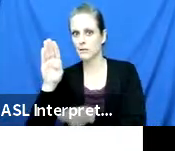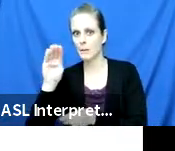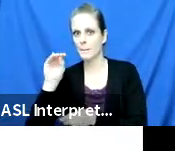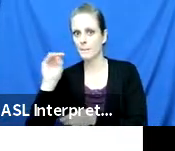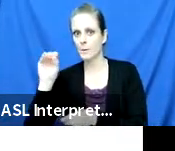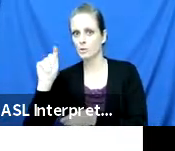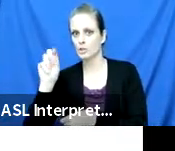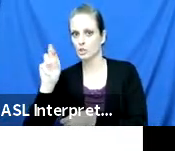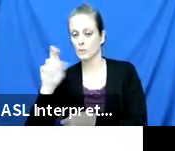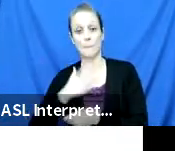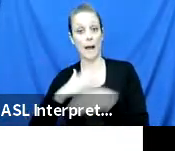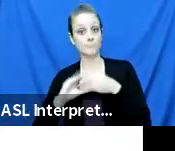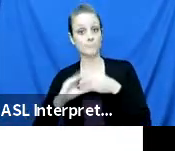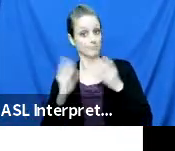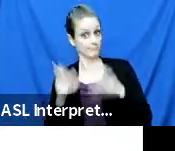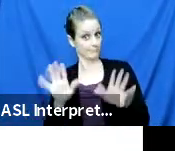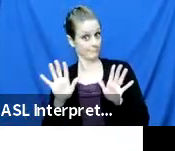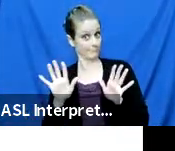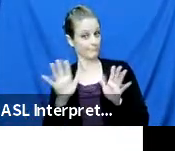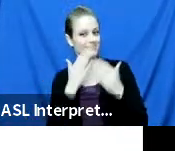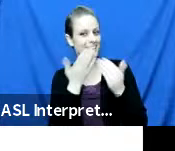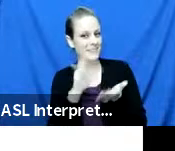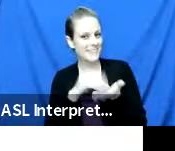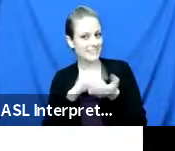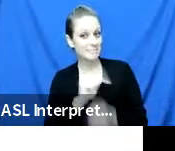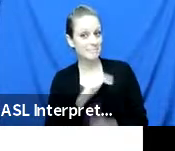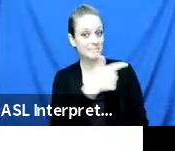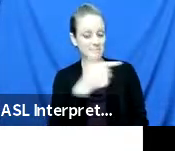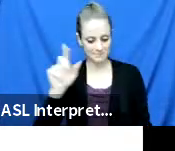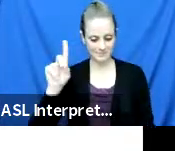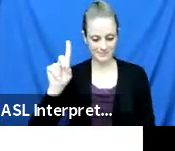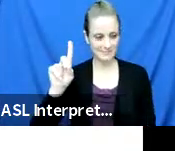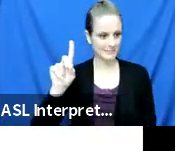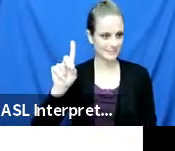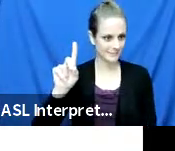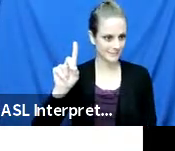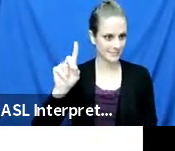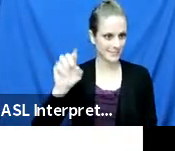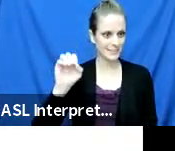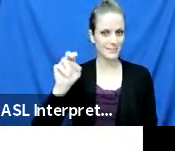part. Thanks again, and I will turn it over to Donata.